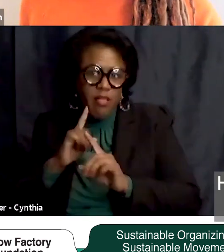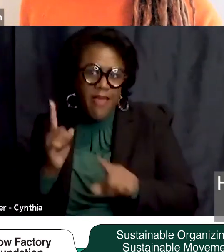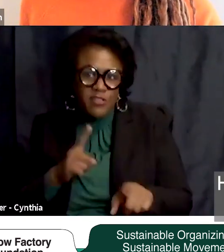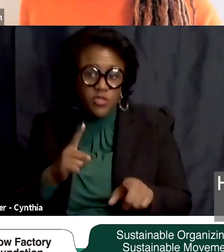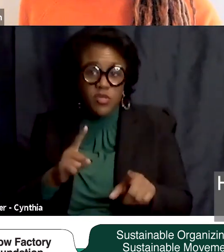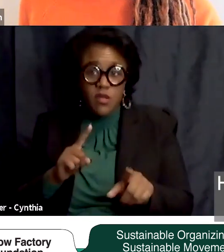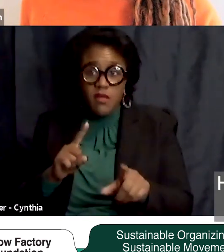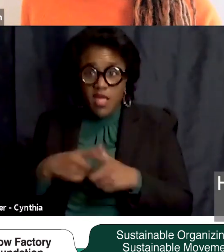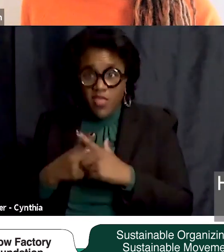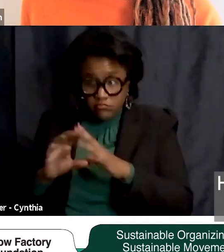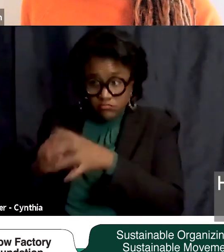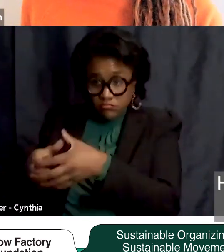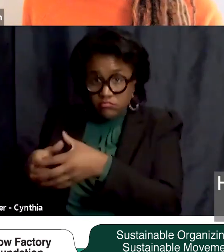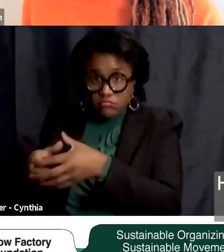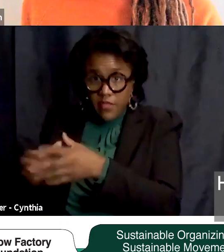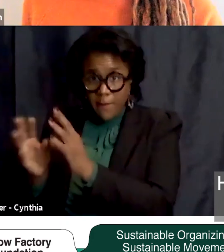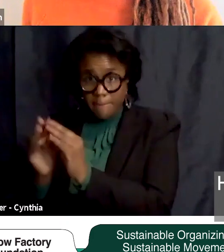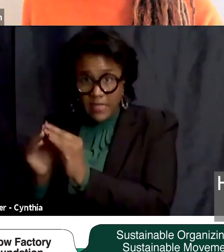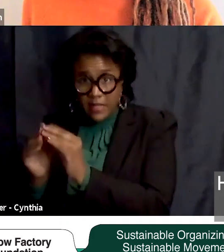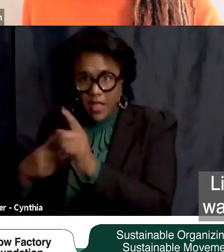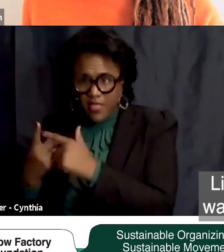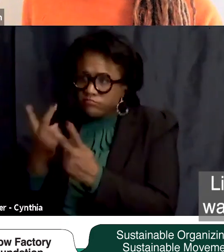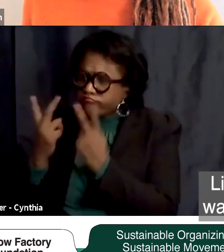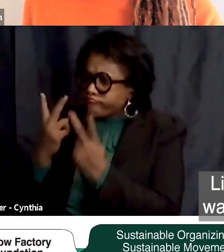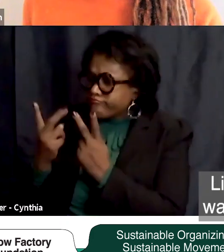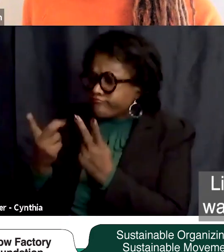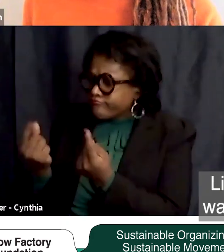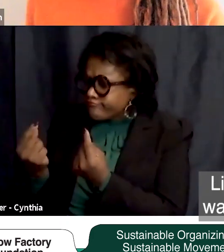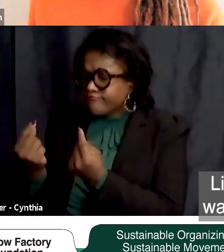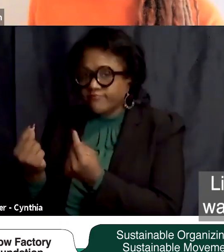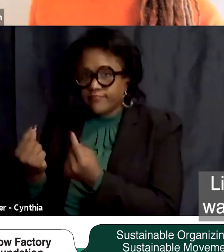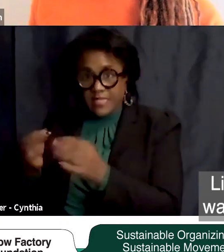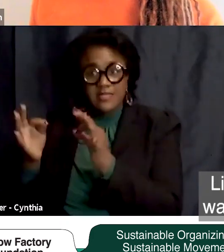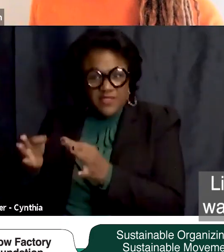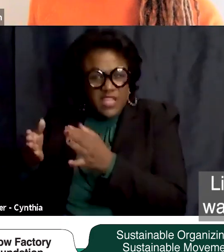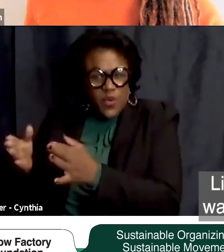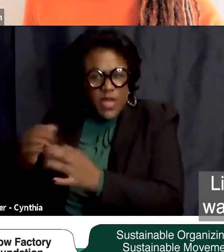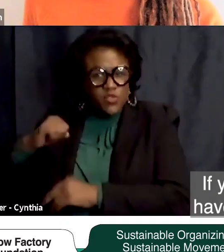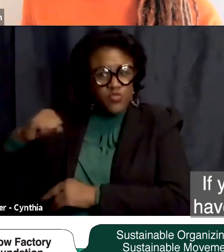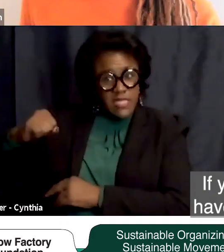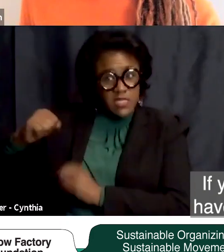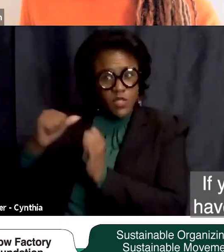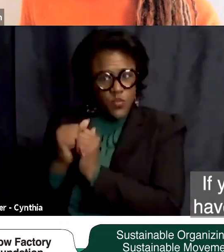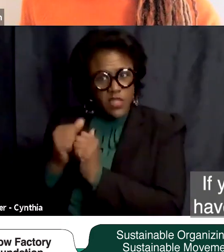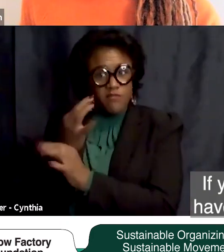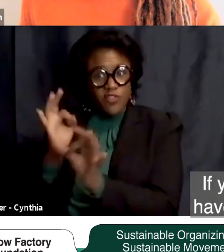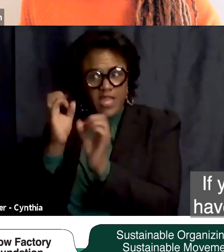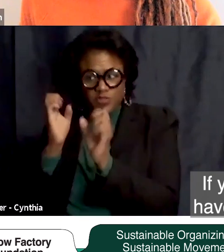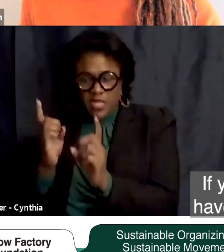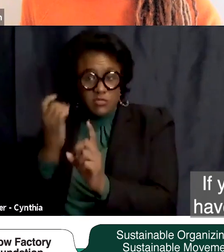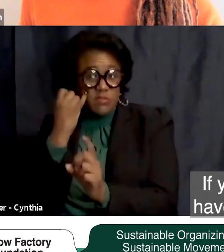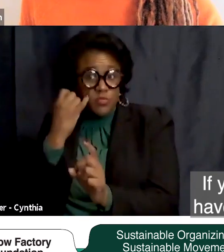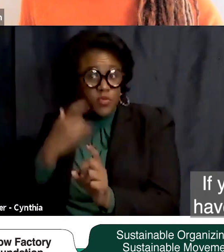meeting, and seeing what you guys can do. Like, I think there is definitely a way to resist with free education if you feel like you're not going to